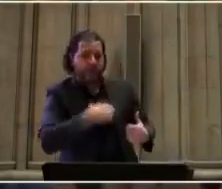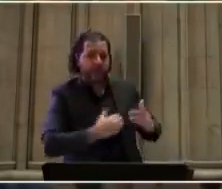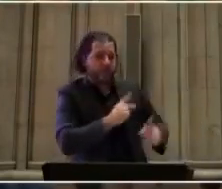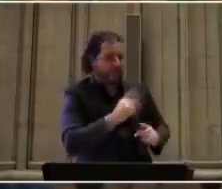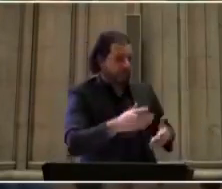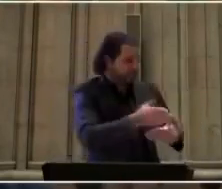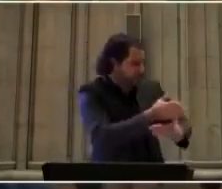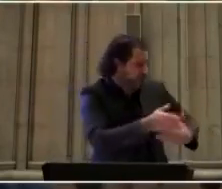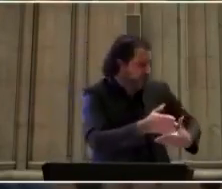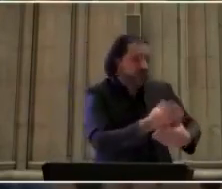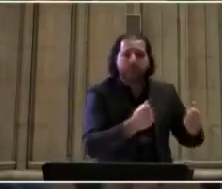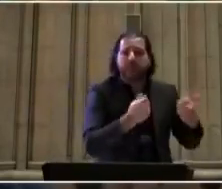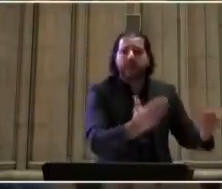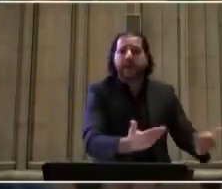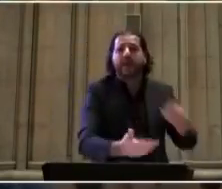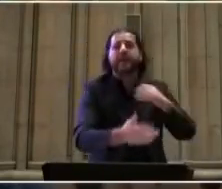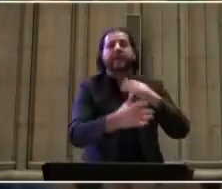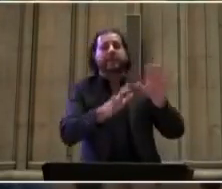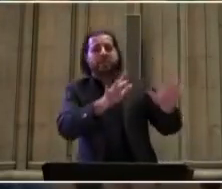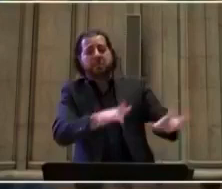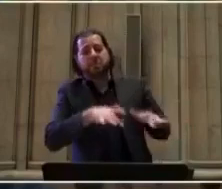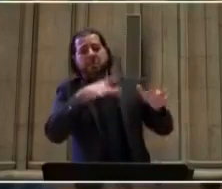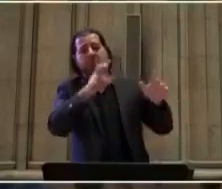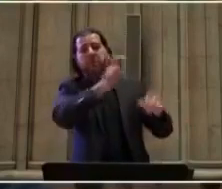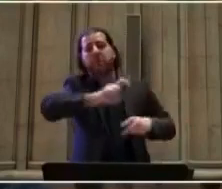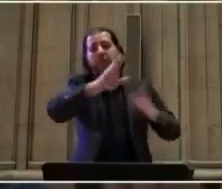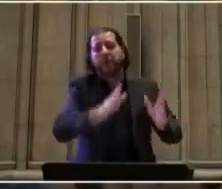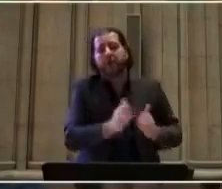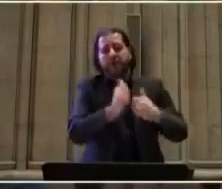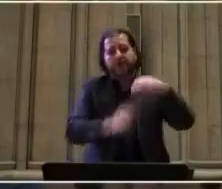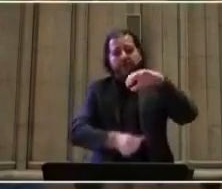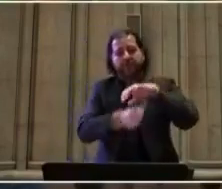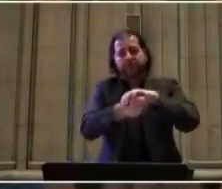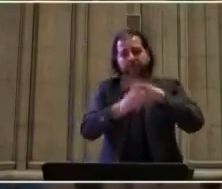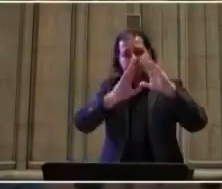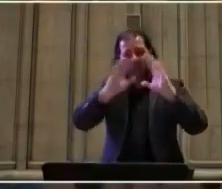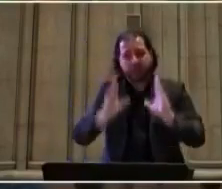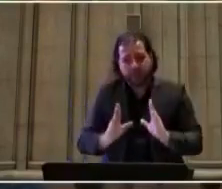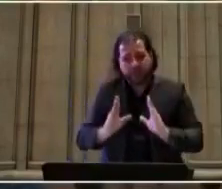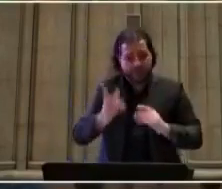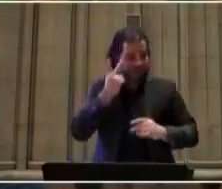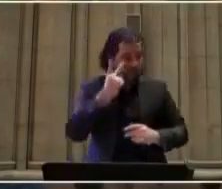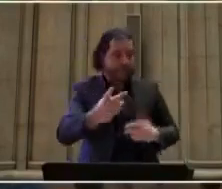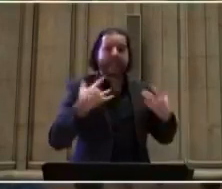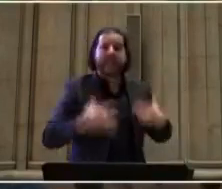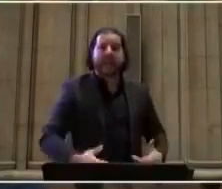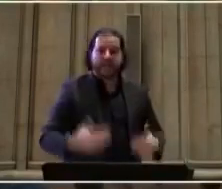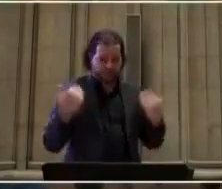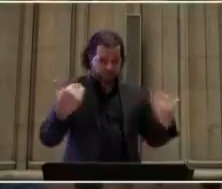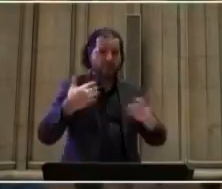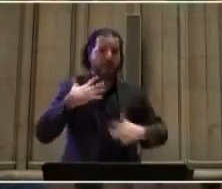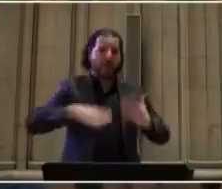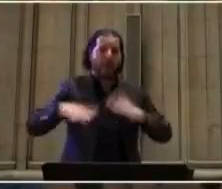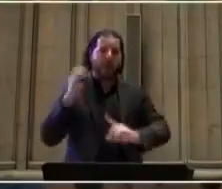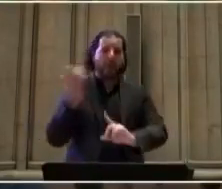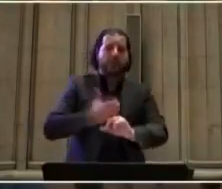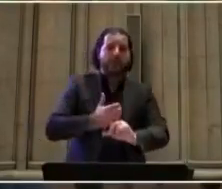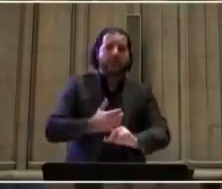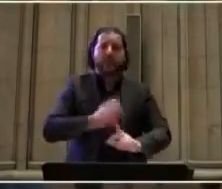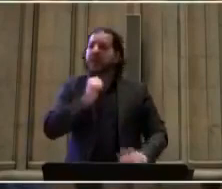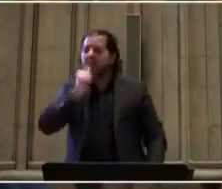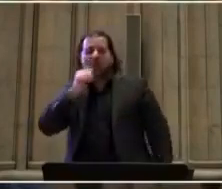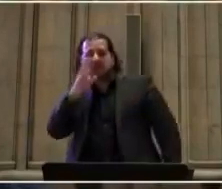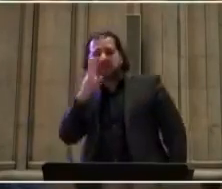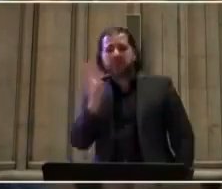and to provide the poor wanderer with shelter? When you see the naked, to clothe them, and not to turn away from